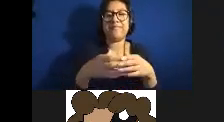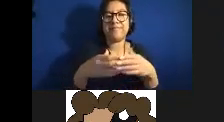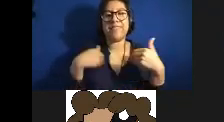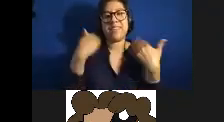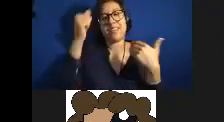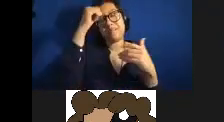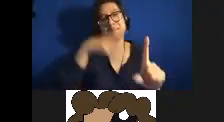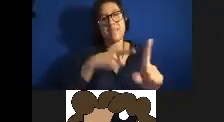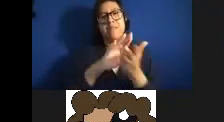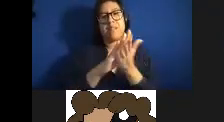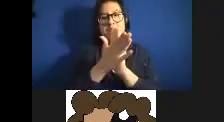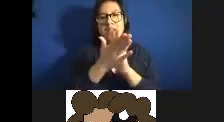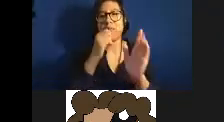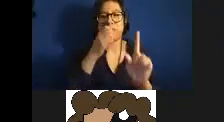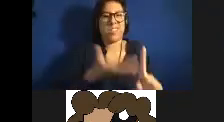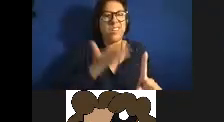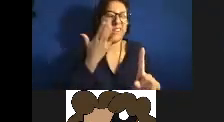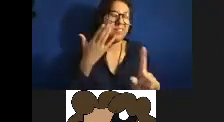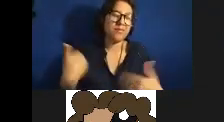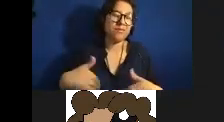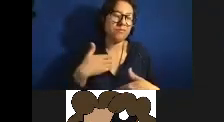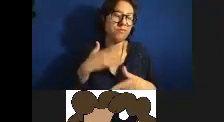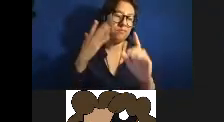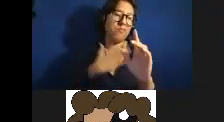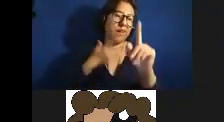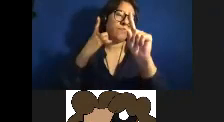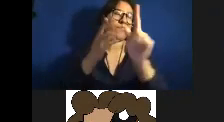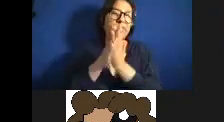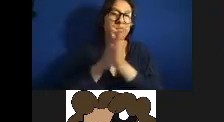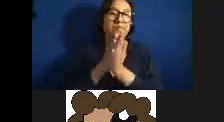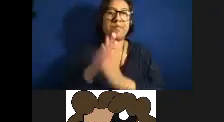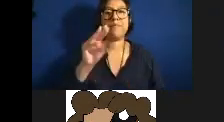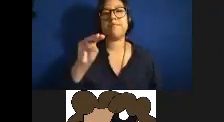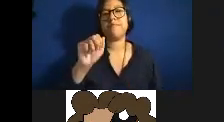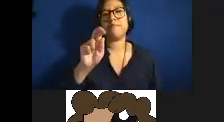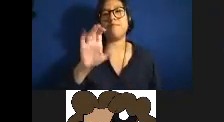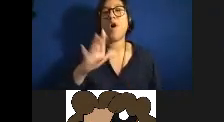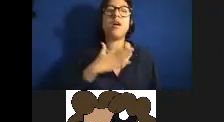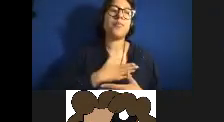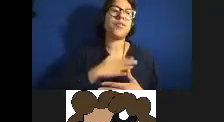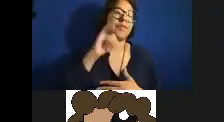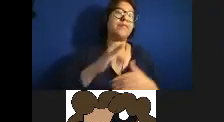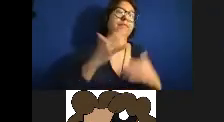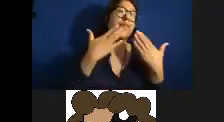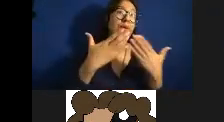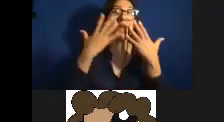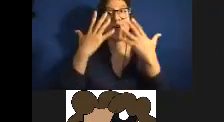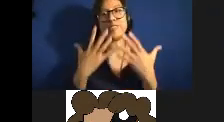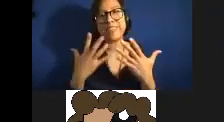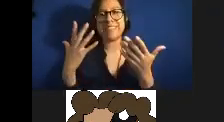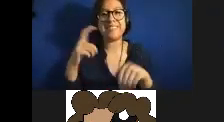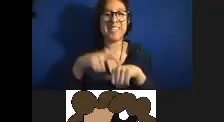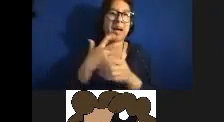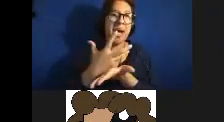always what pushes me to do more. I appreciate that. And unfortunately, we're out of